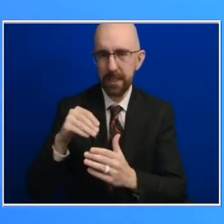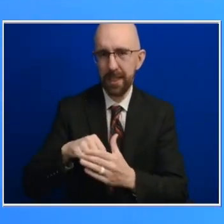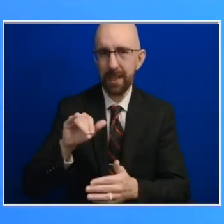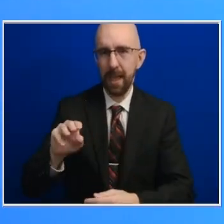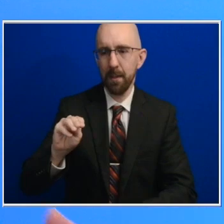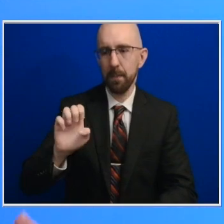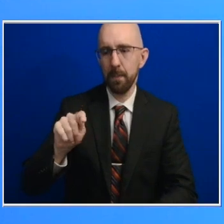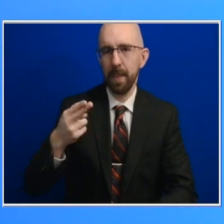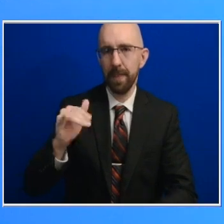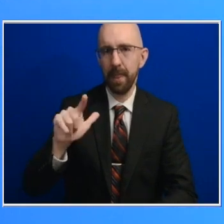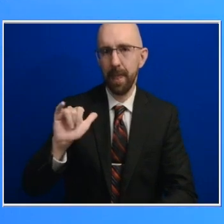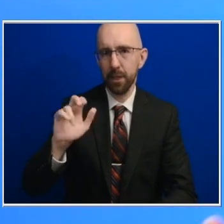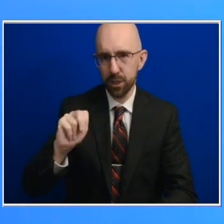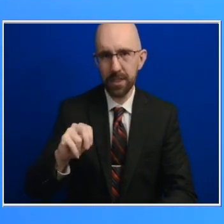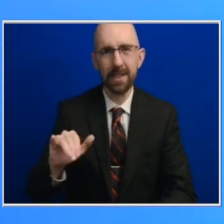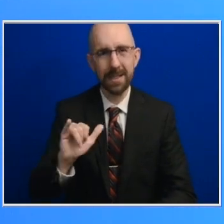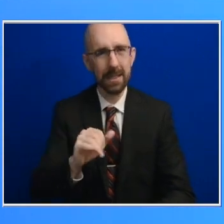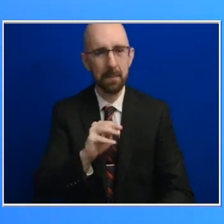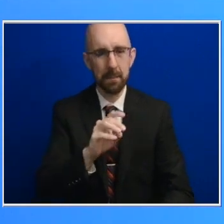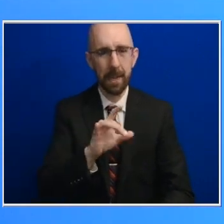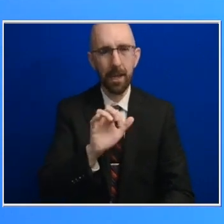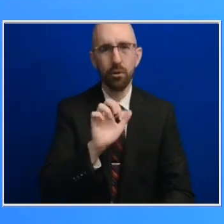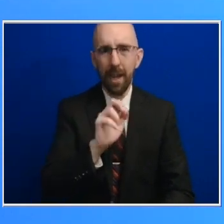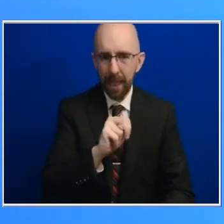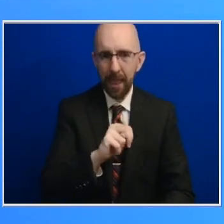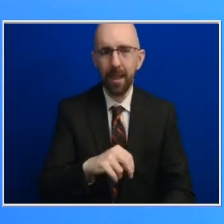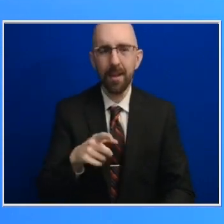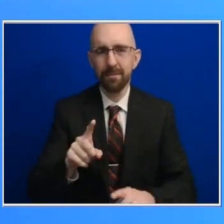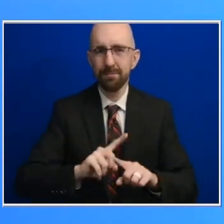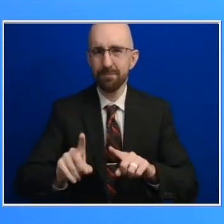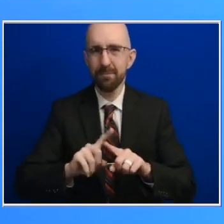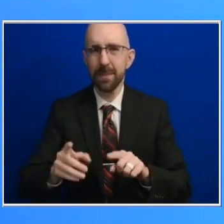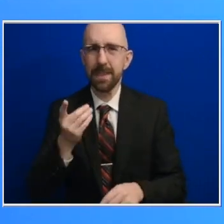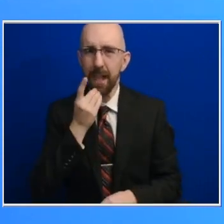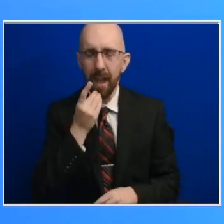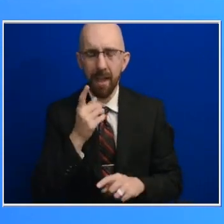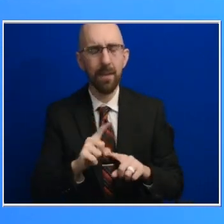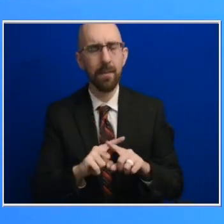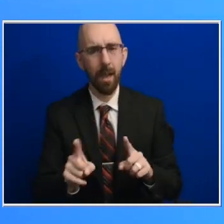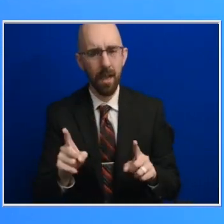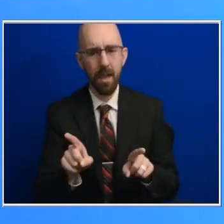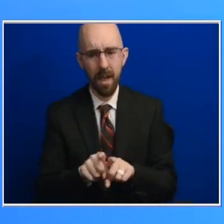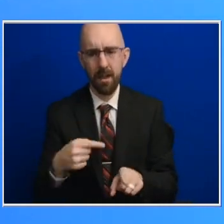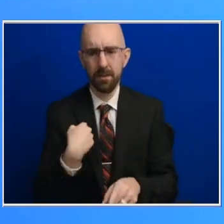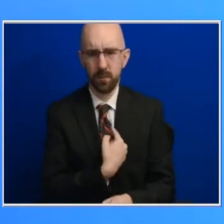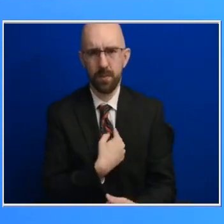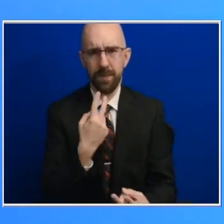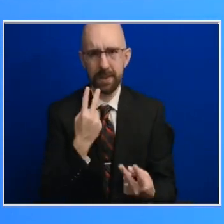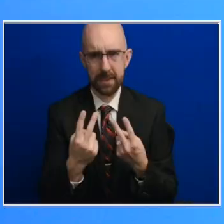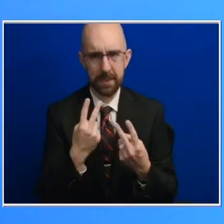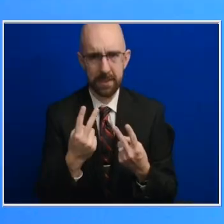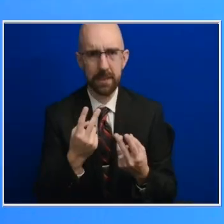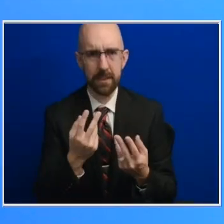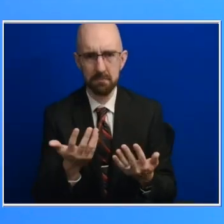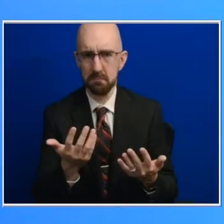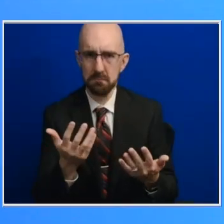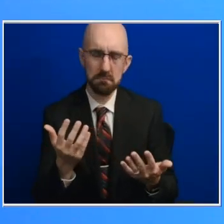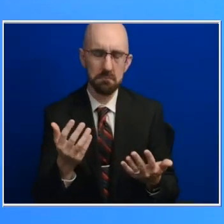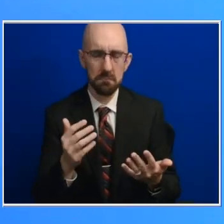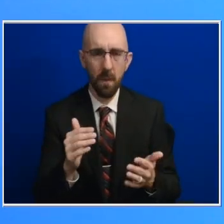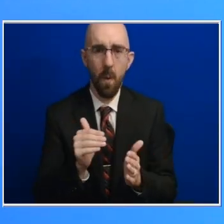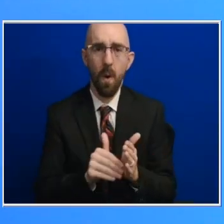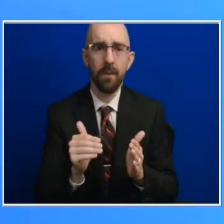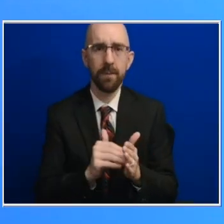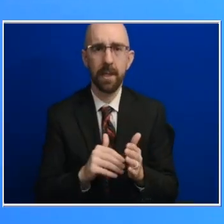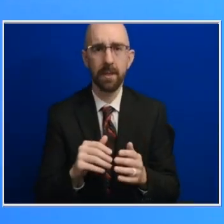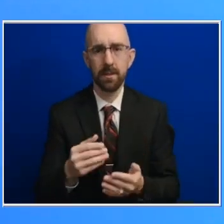which are similar to Mediterranean diet and similar to a lot of these other diets. But as we see, relative often to